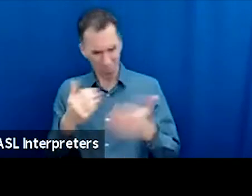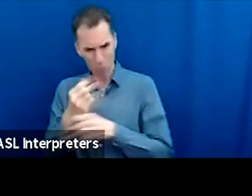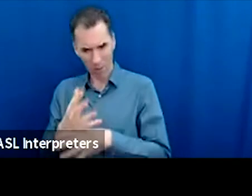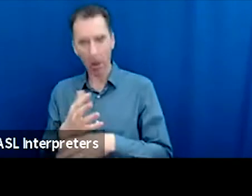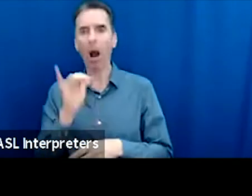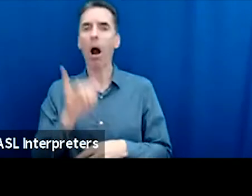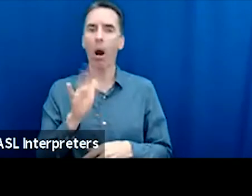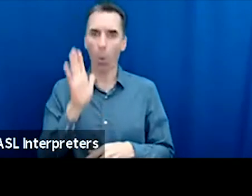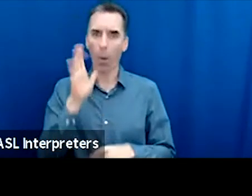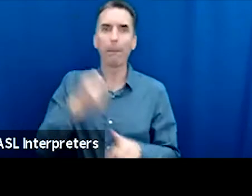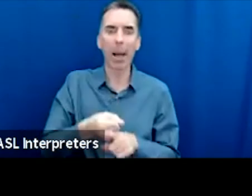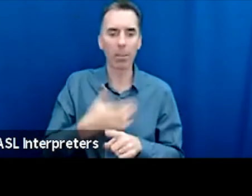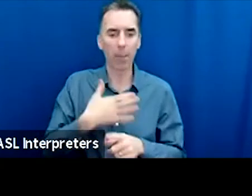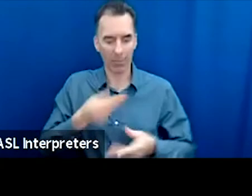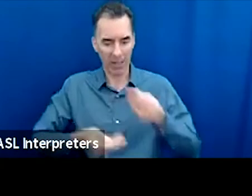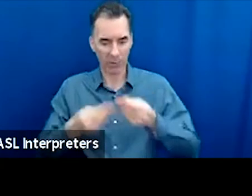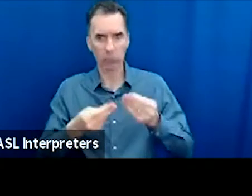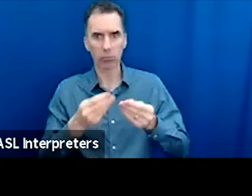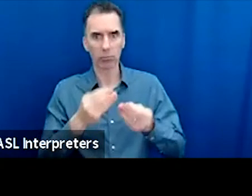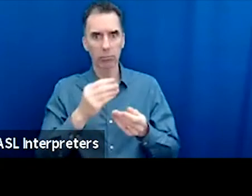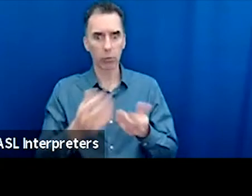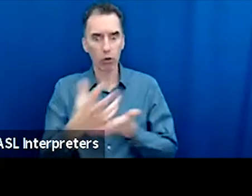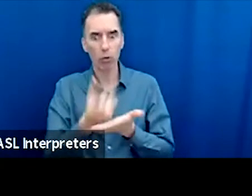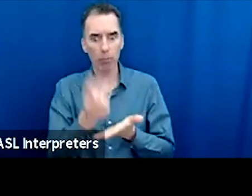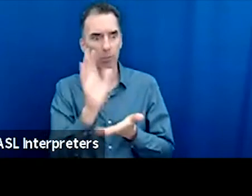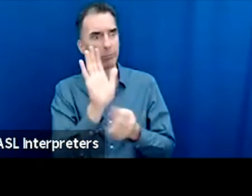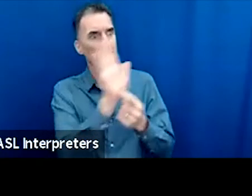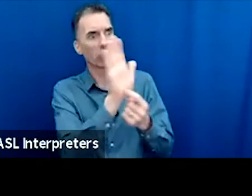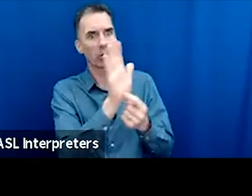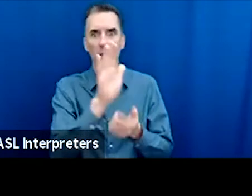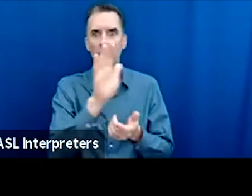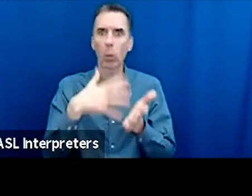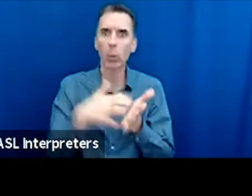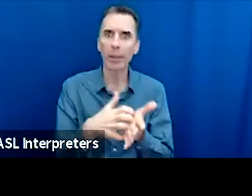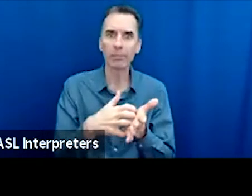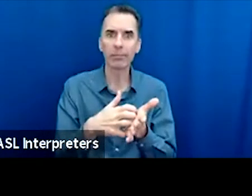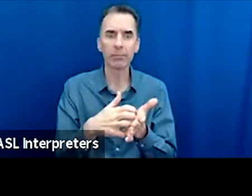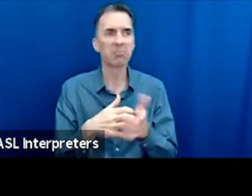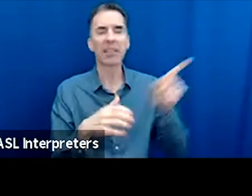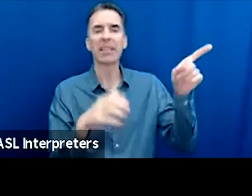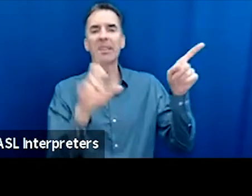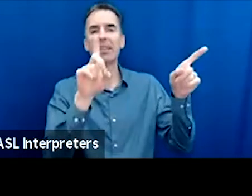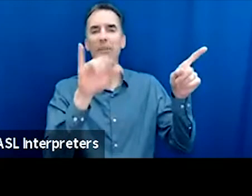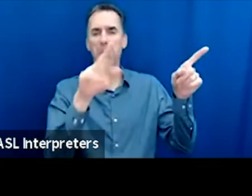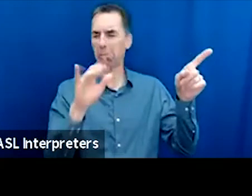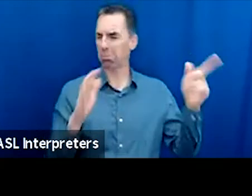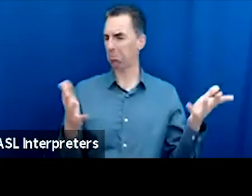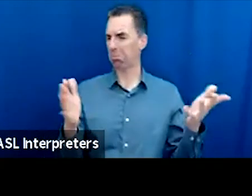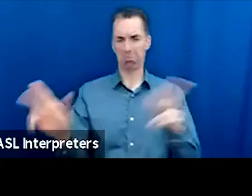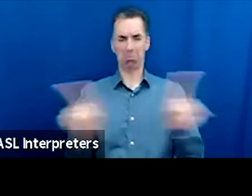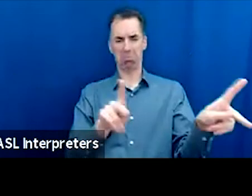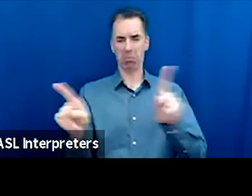financially. So the district says that they're equitable. And that is just simply not